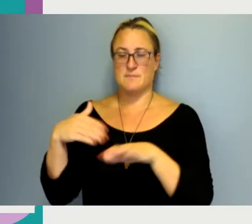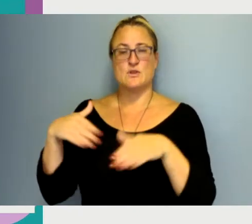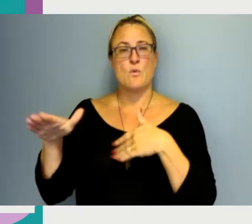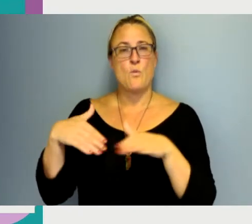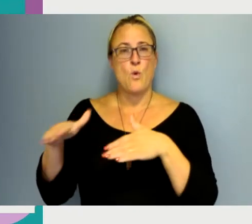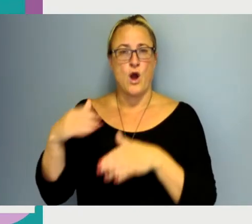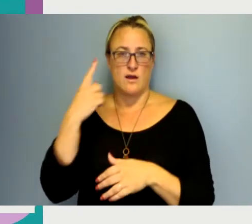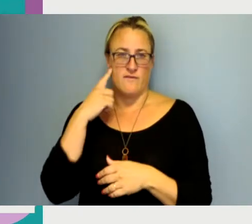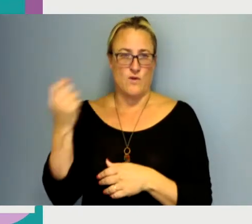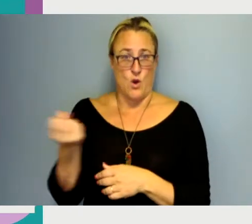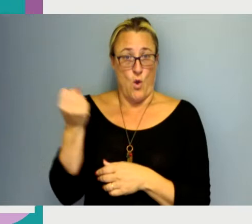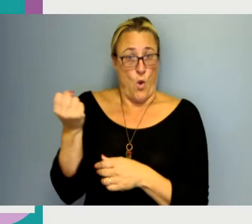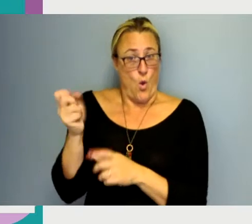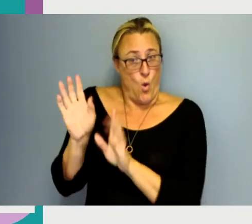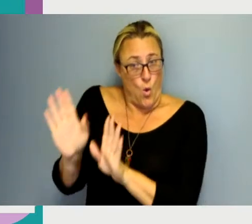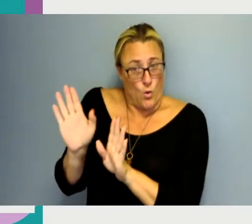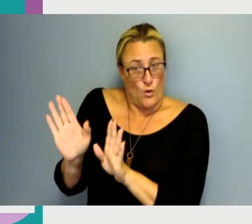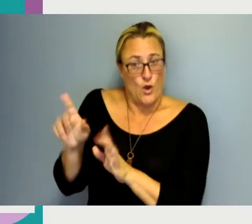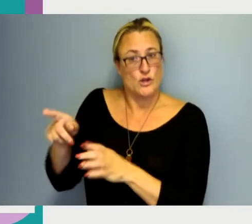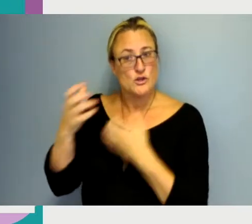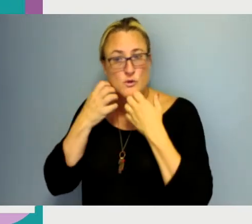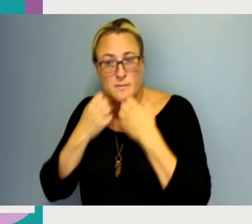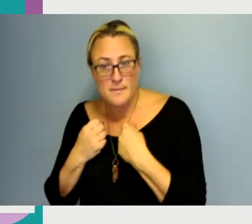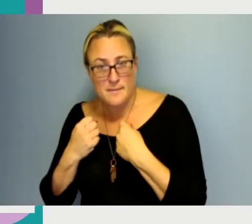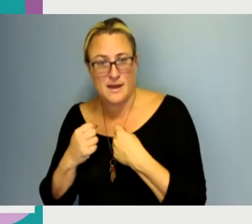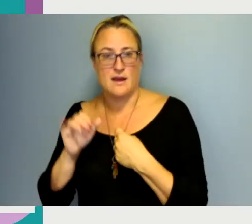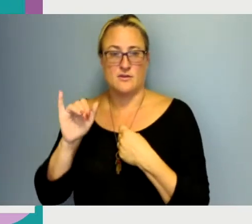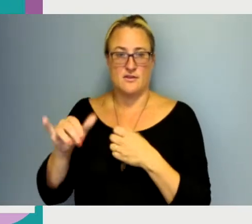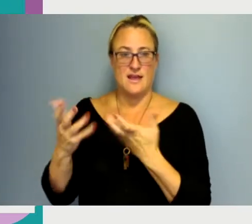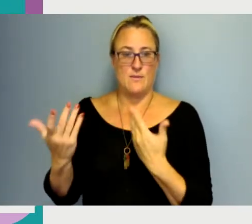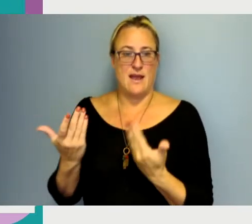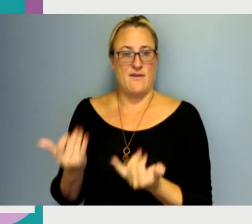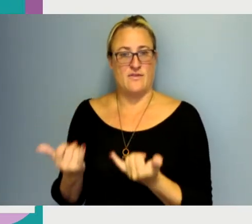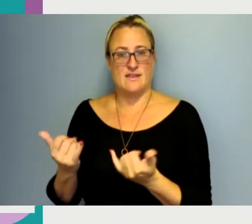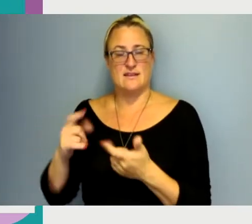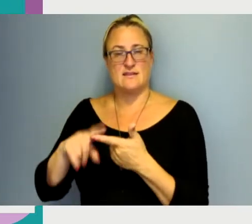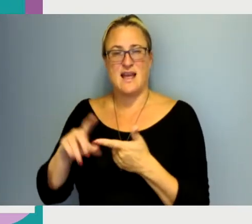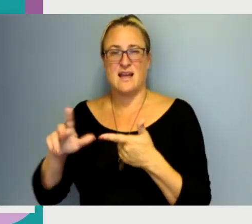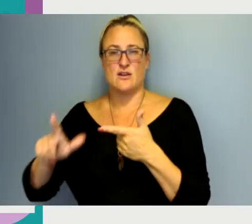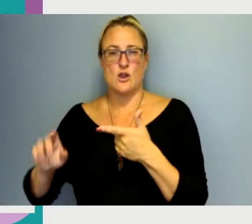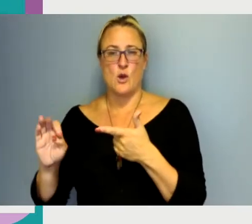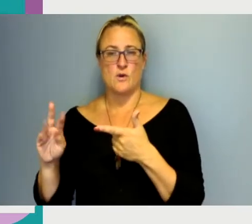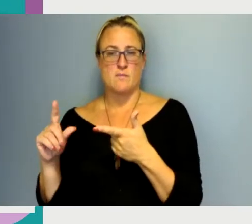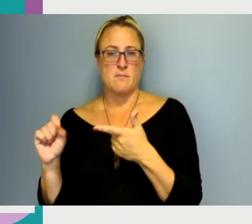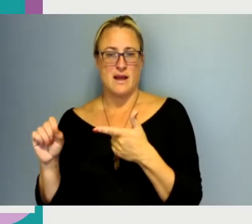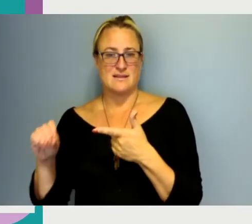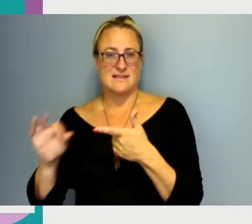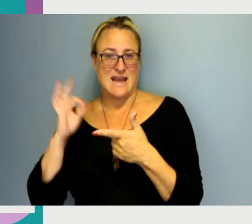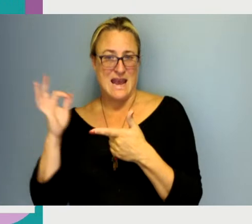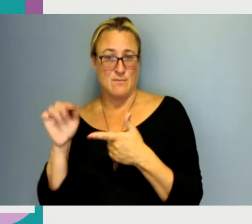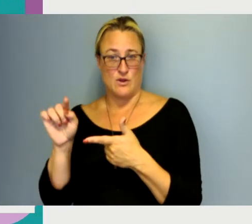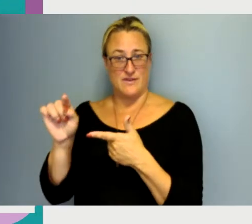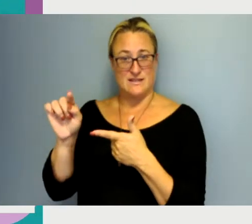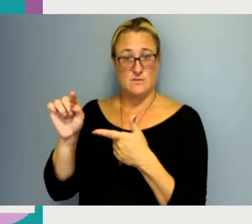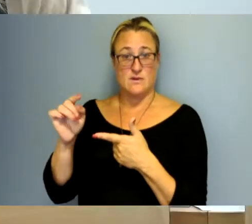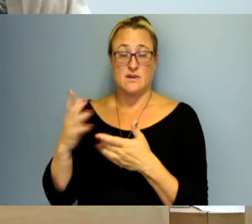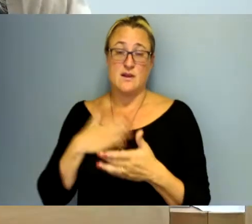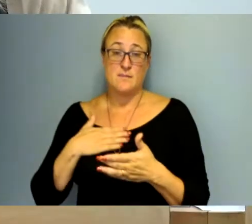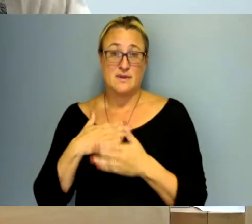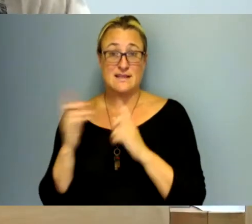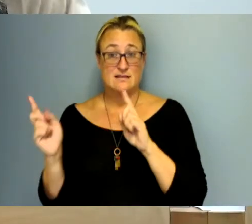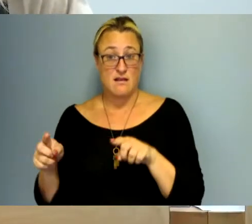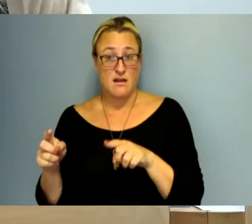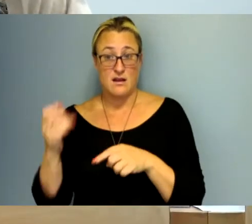this is the one that we have in November. The other one is in Lower Bucks in April. So I would encourage everyone to attend. If you can't be there, you can still make a